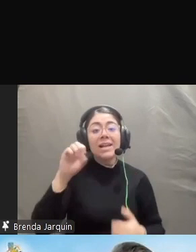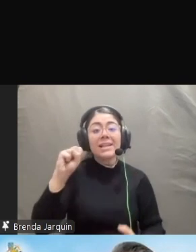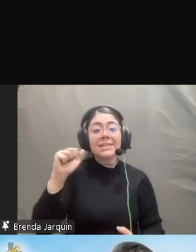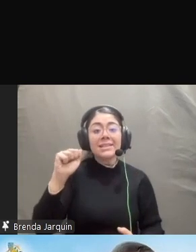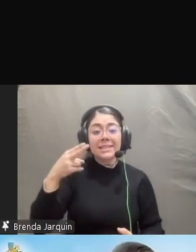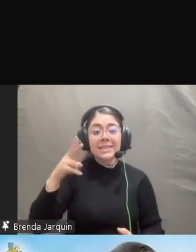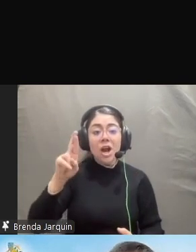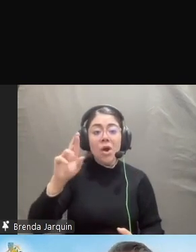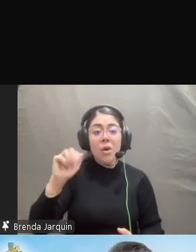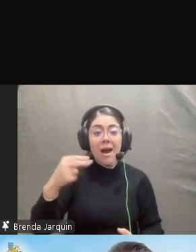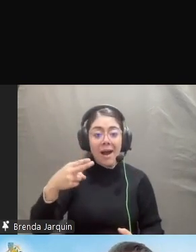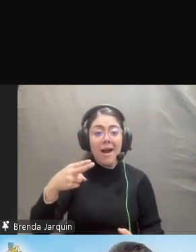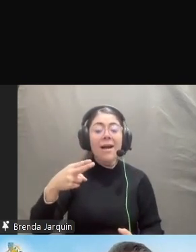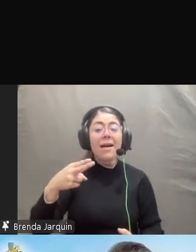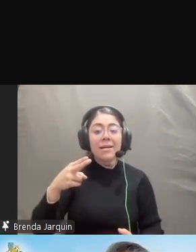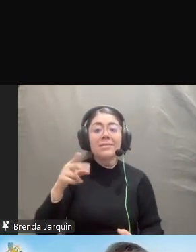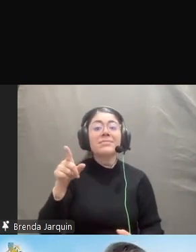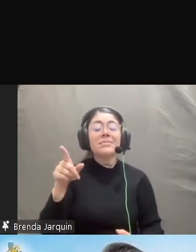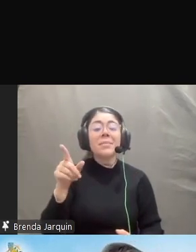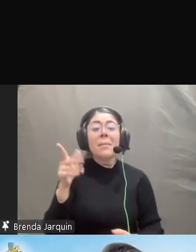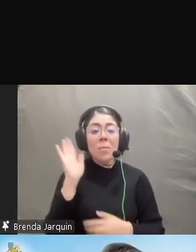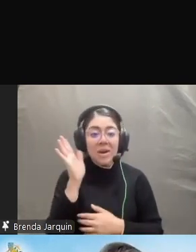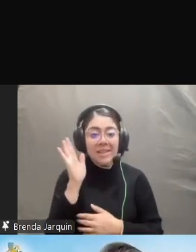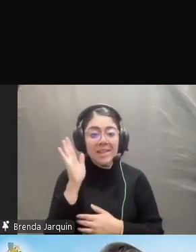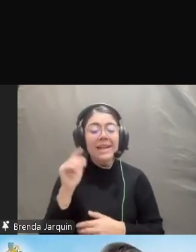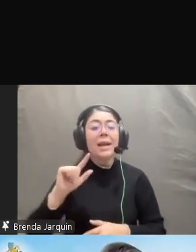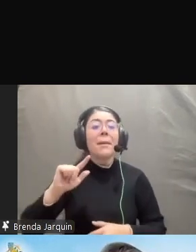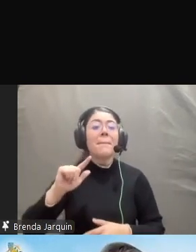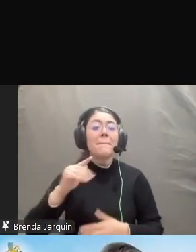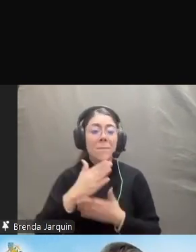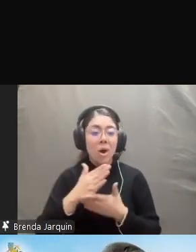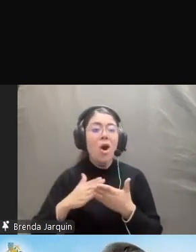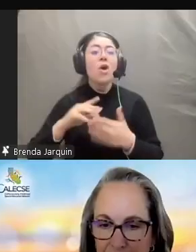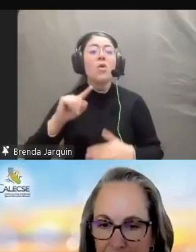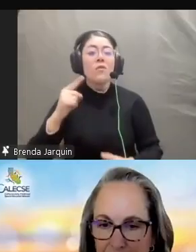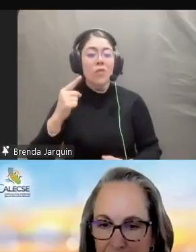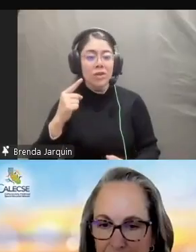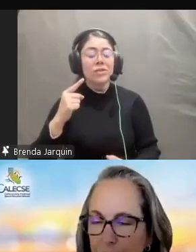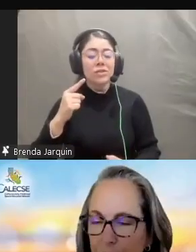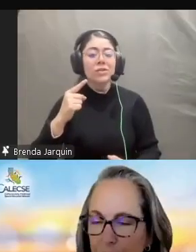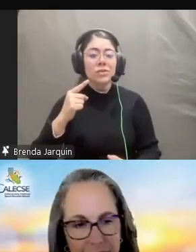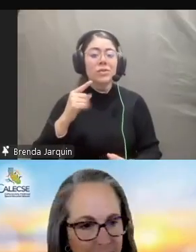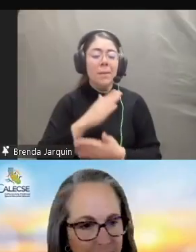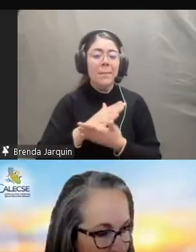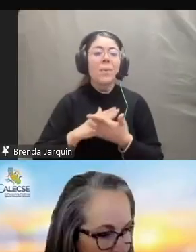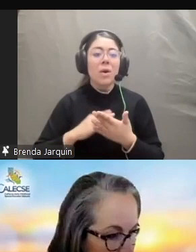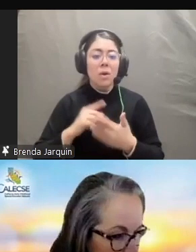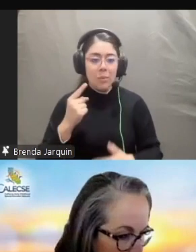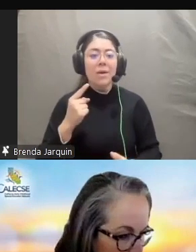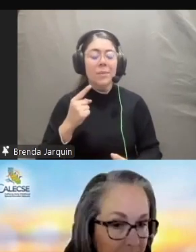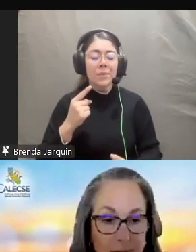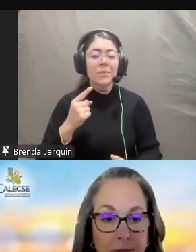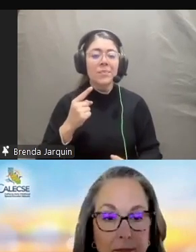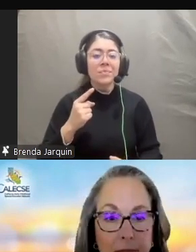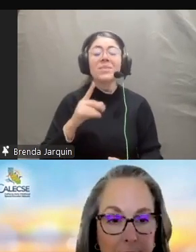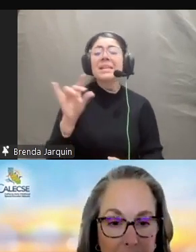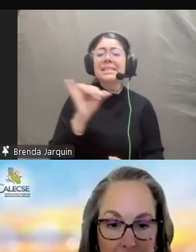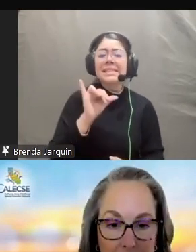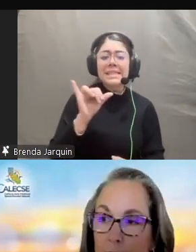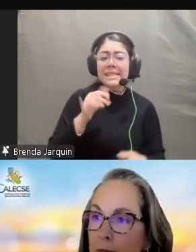Good morning, everybody. I'm going to go over part 1. So like Lucia said, we have these